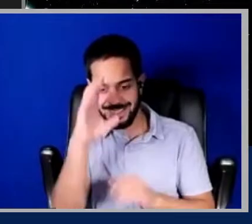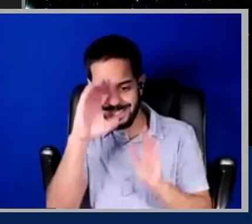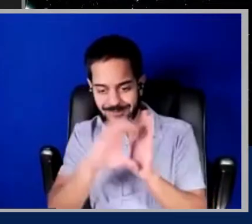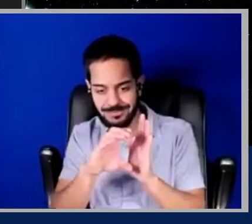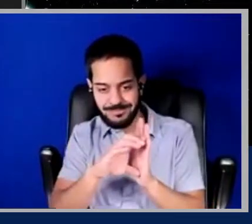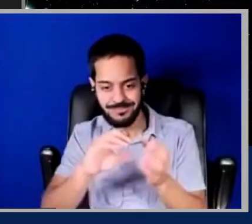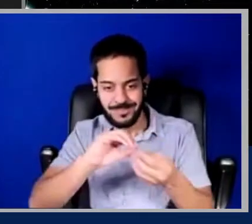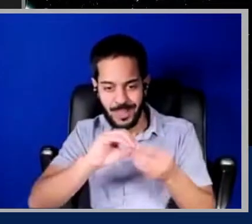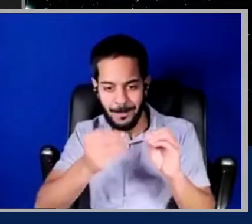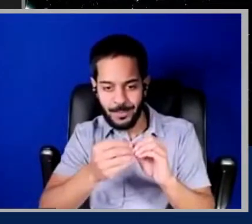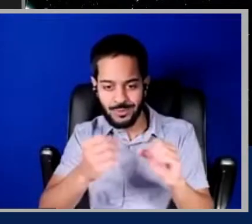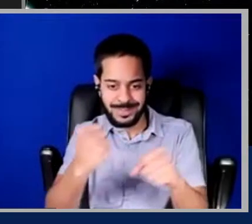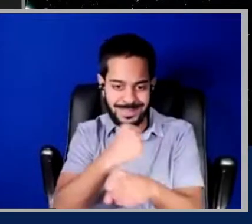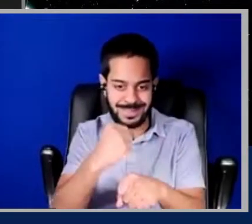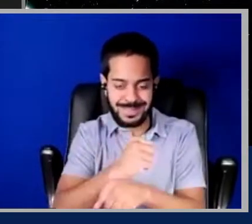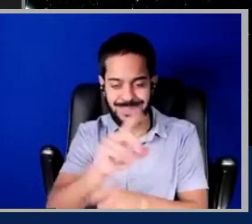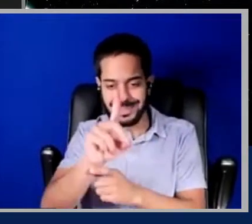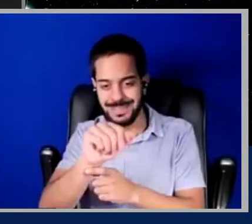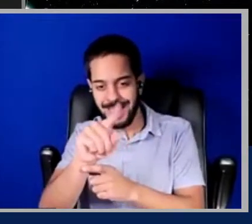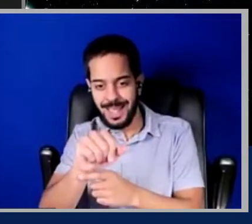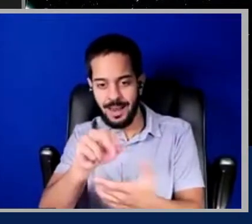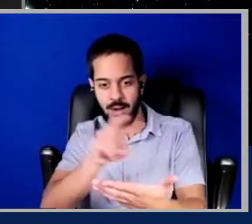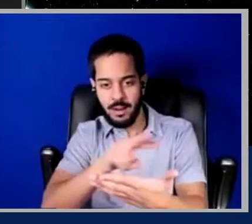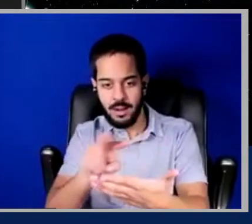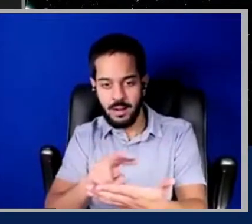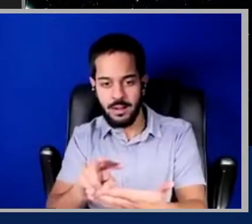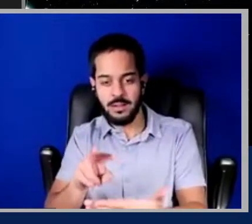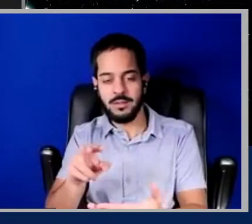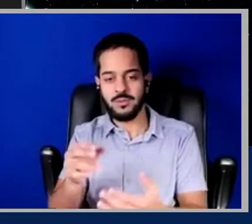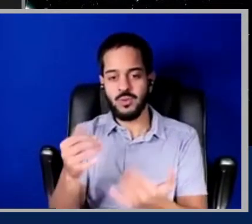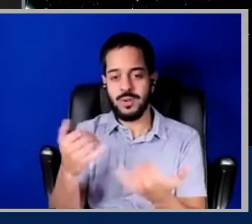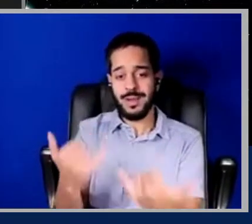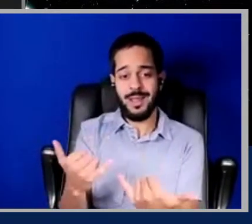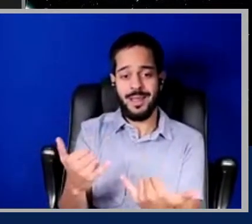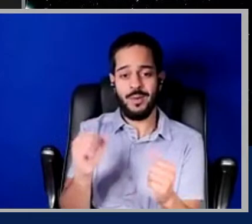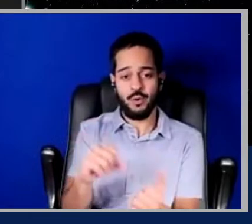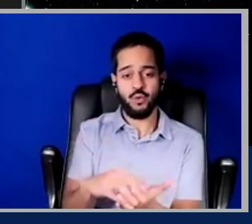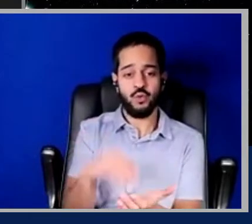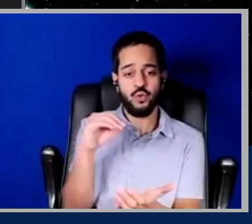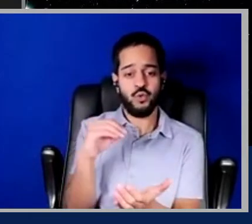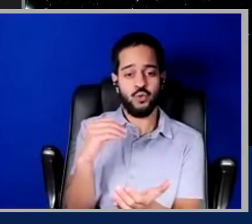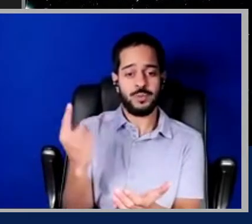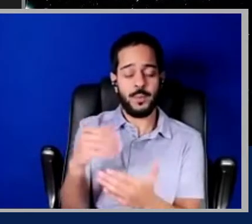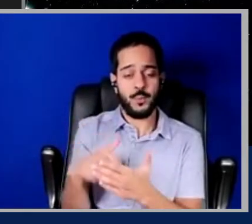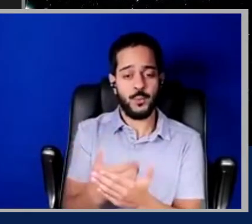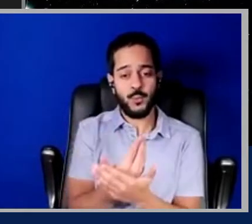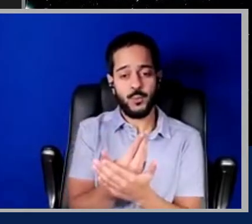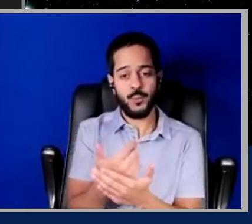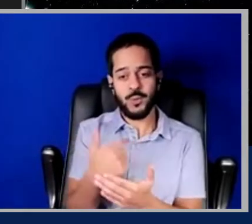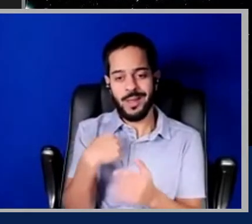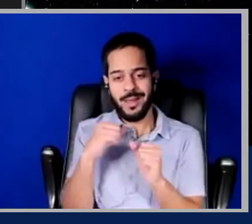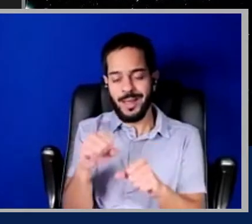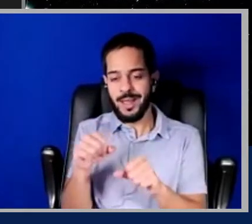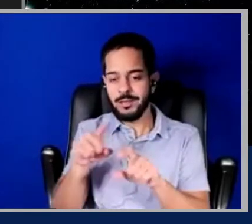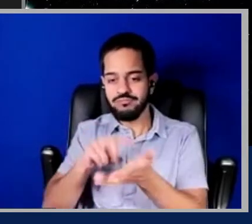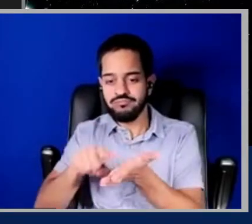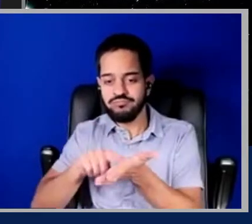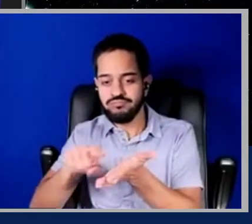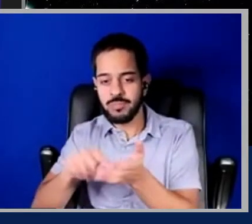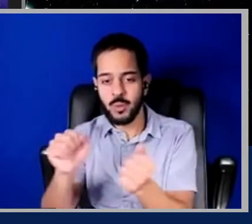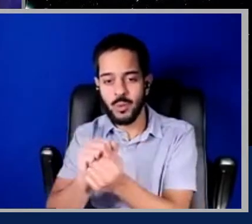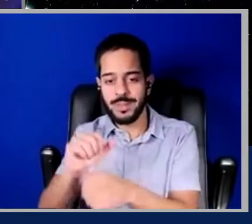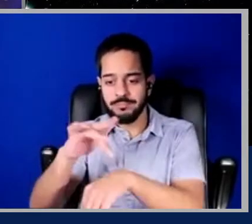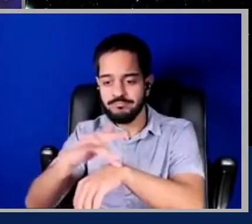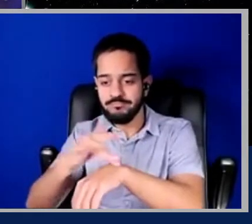long time. So being able to learn something new about it because I'm exploring it tactilely or because I'm listening